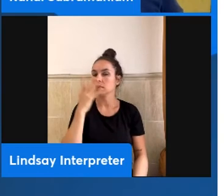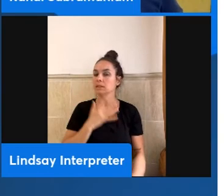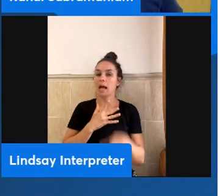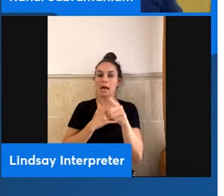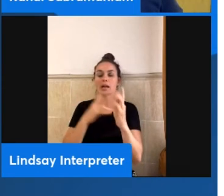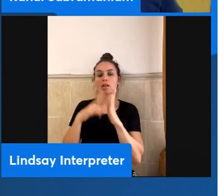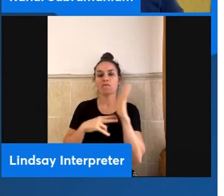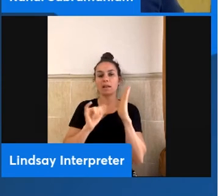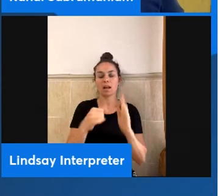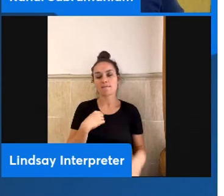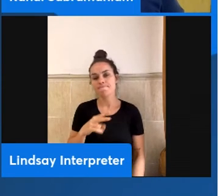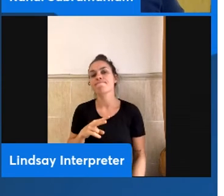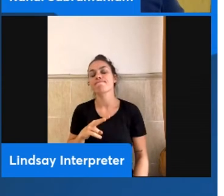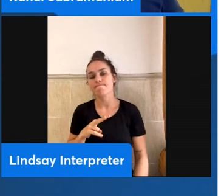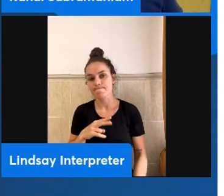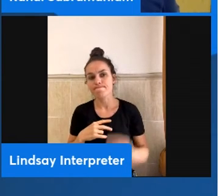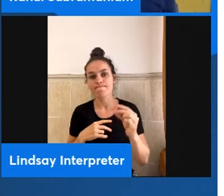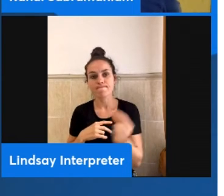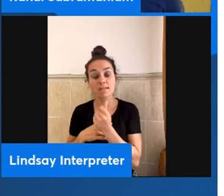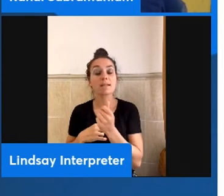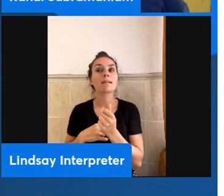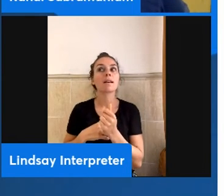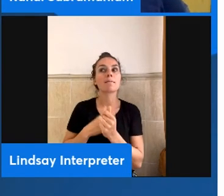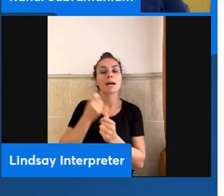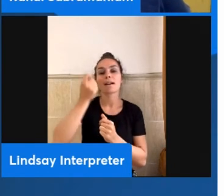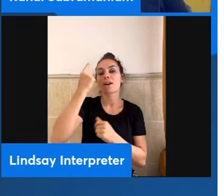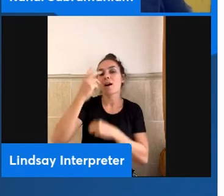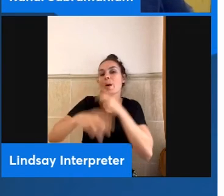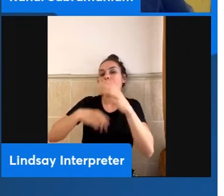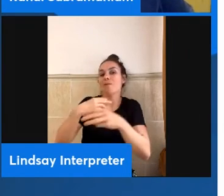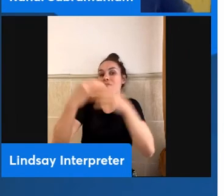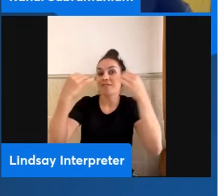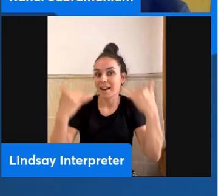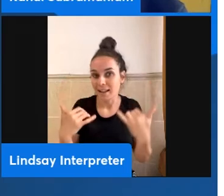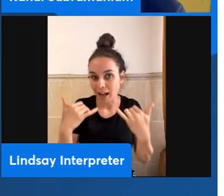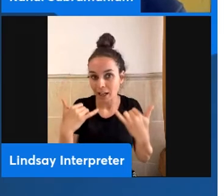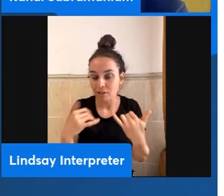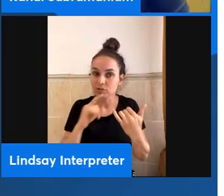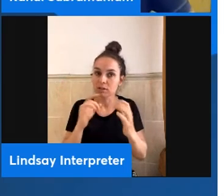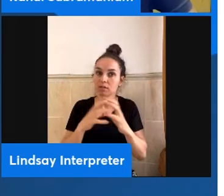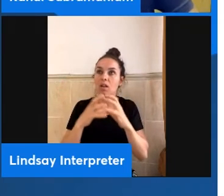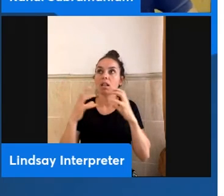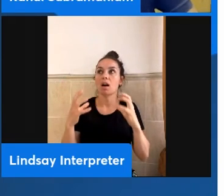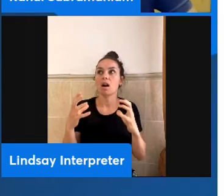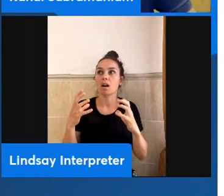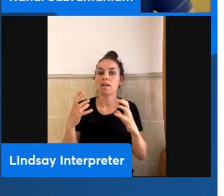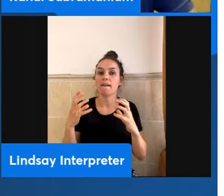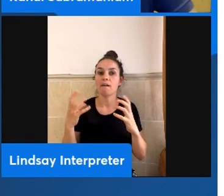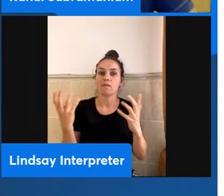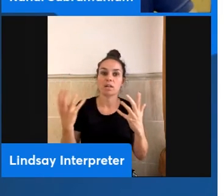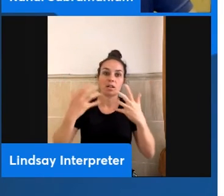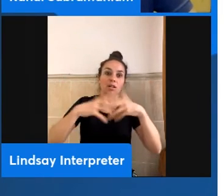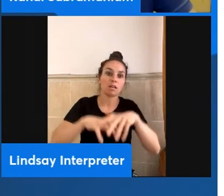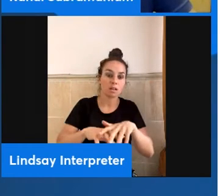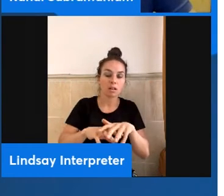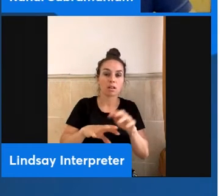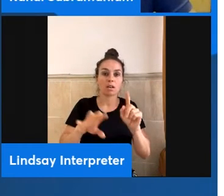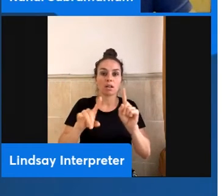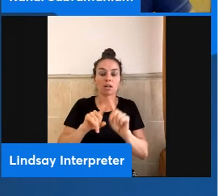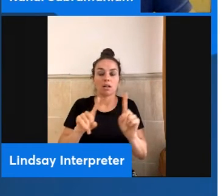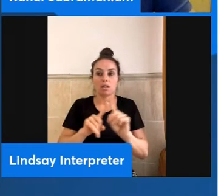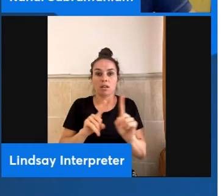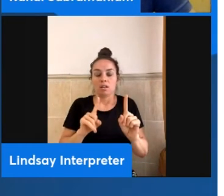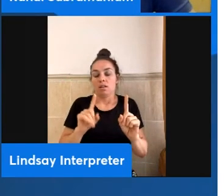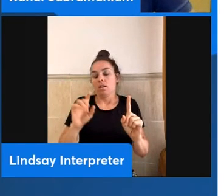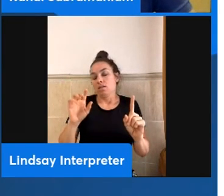then looking at the state of the world now, there's been a lot of great integrations between Elastic